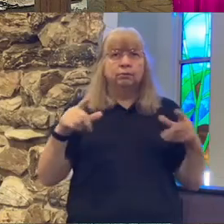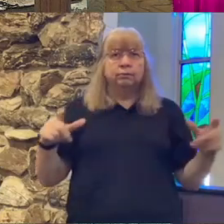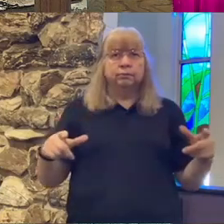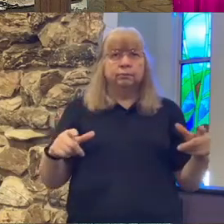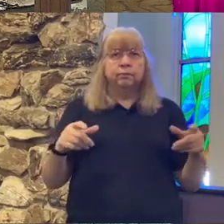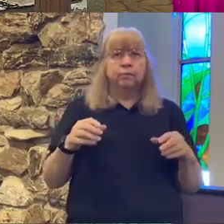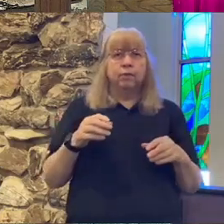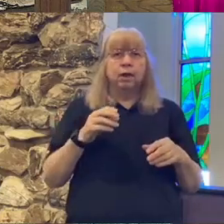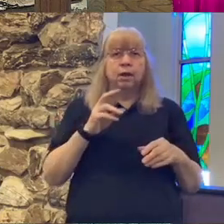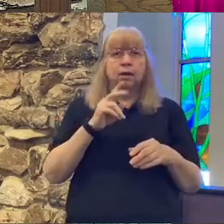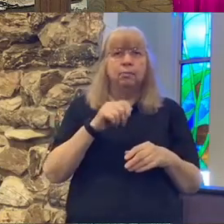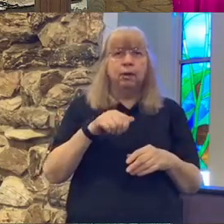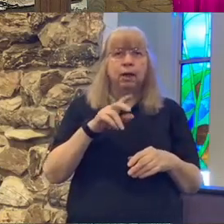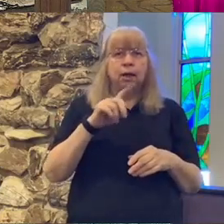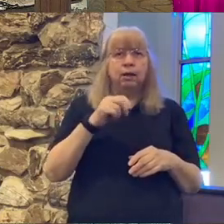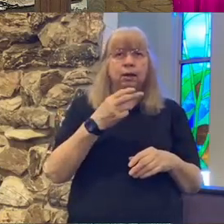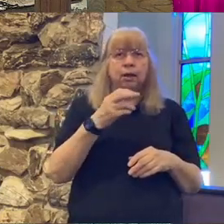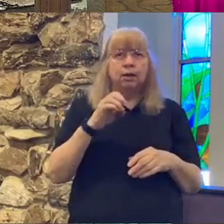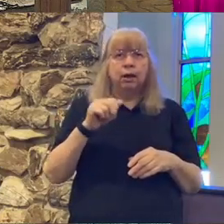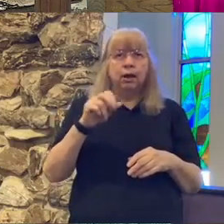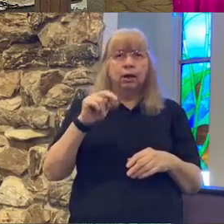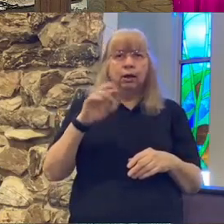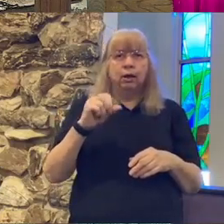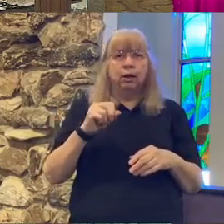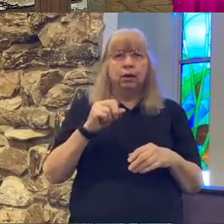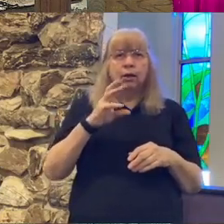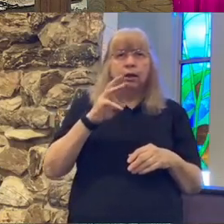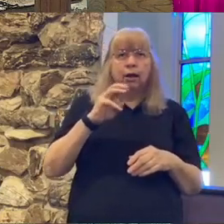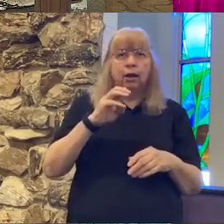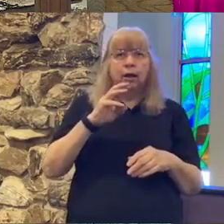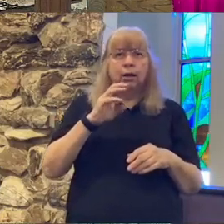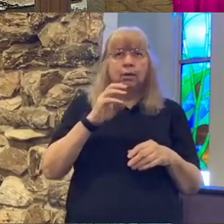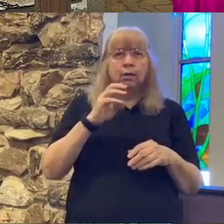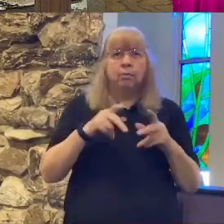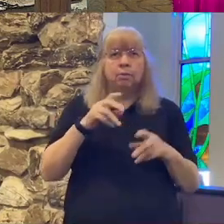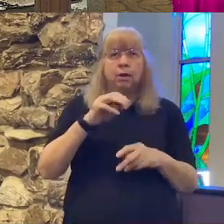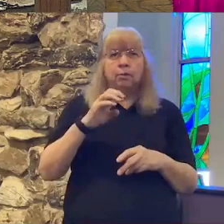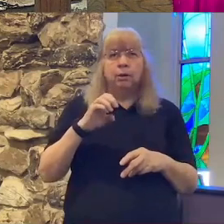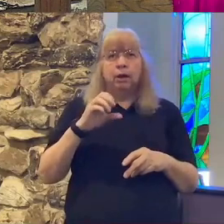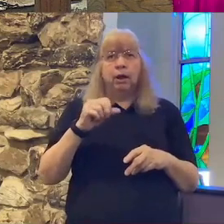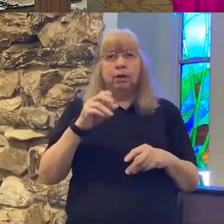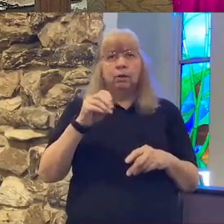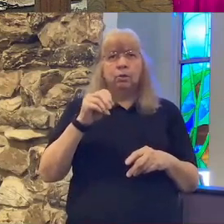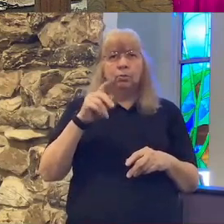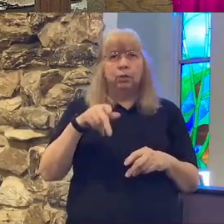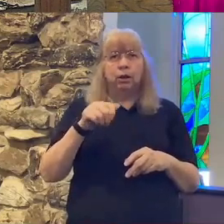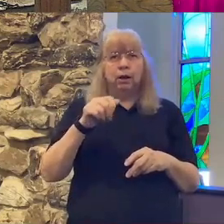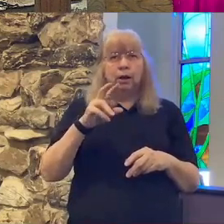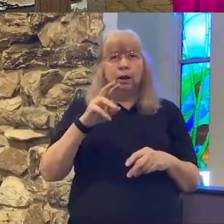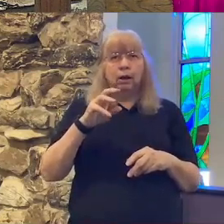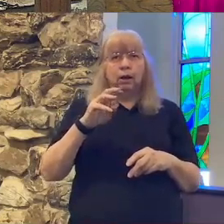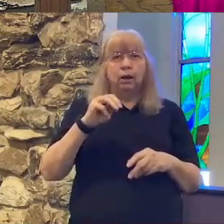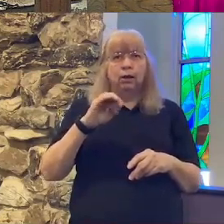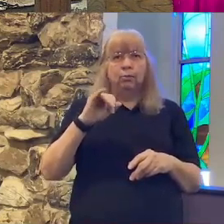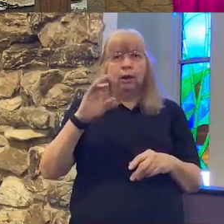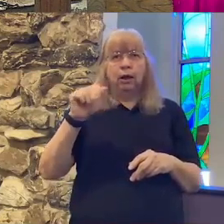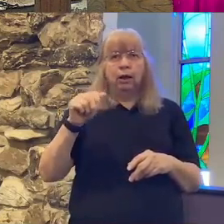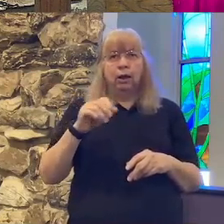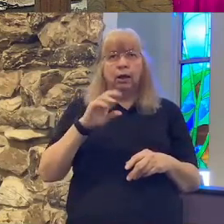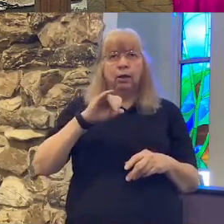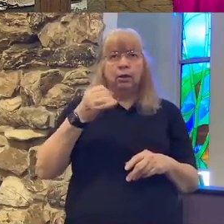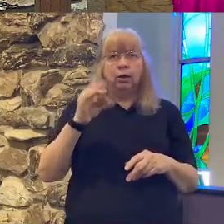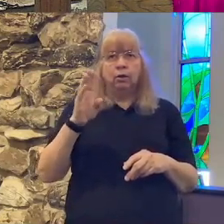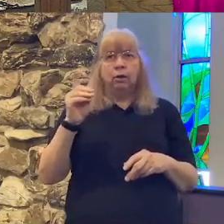Medes, Elamites, and residents of Mesopotamia, Judea, and Cappadocia, Pontus,